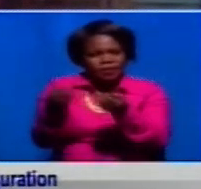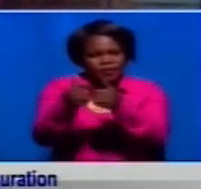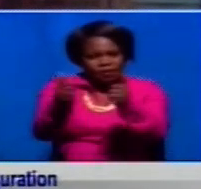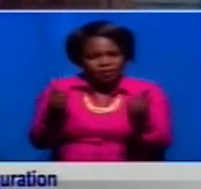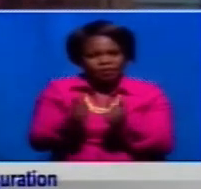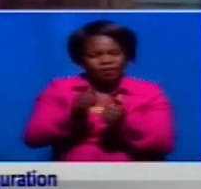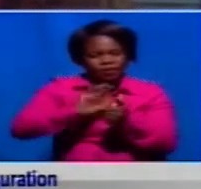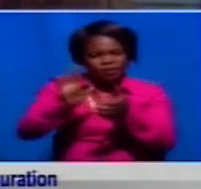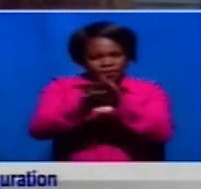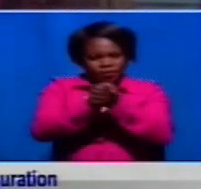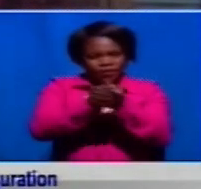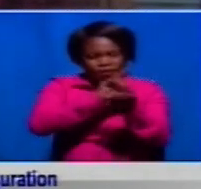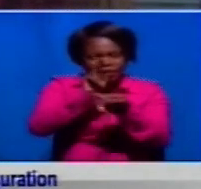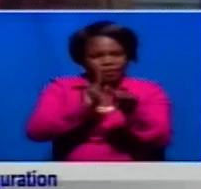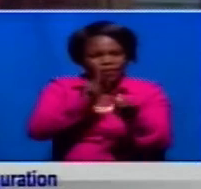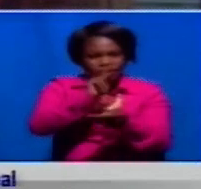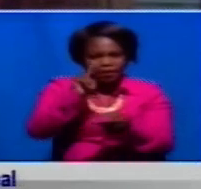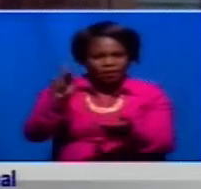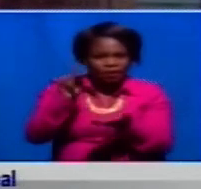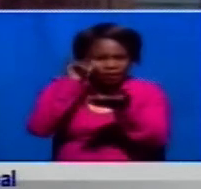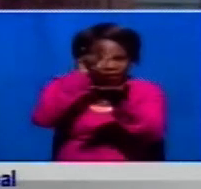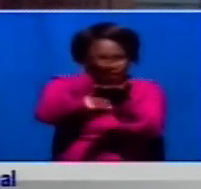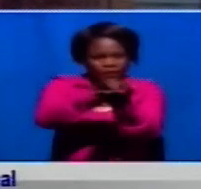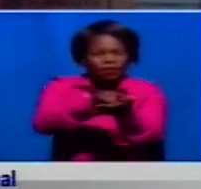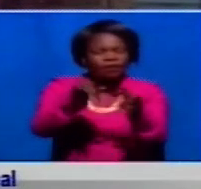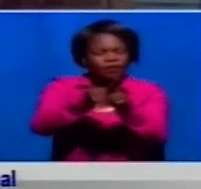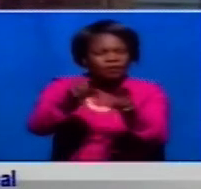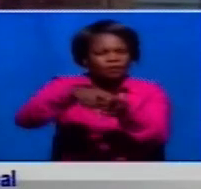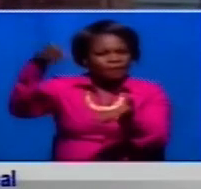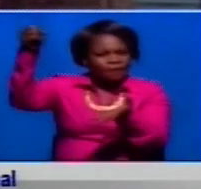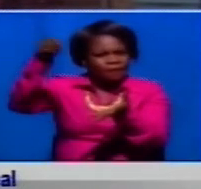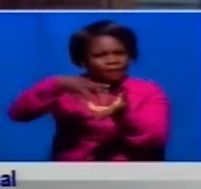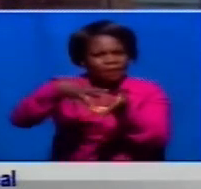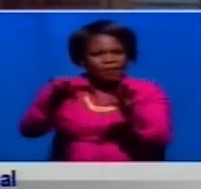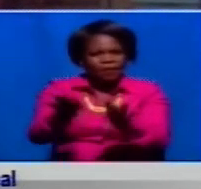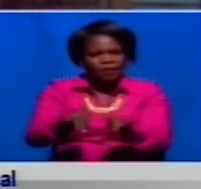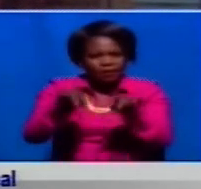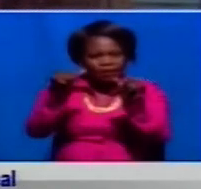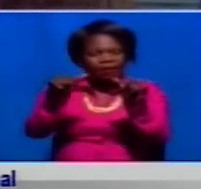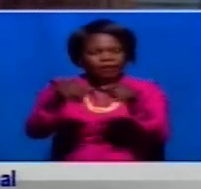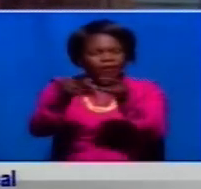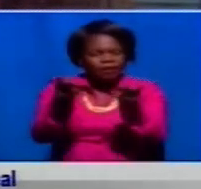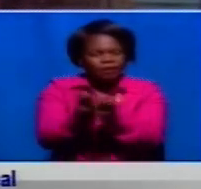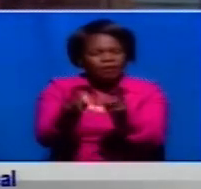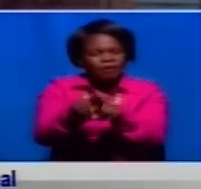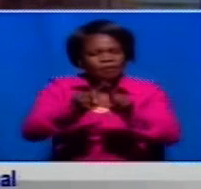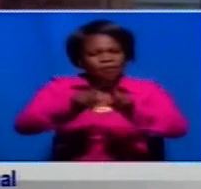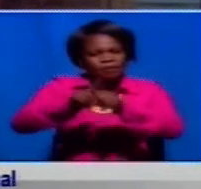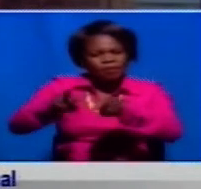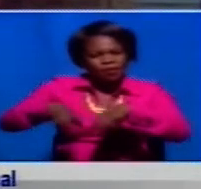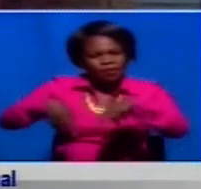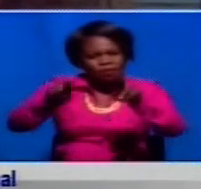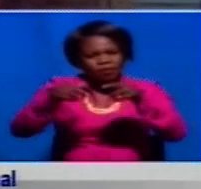such as the Kenneth Kaunda International Airport, solar-powered milling plants, and various roads have